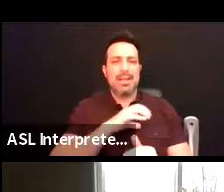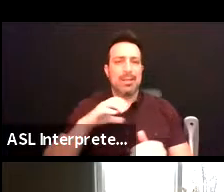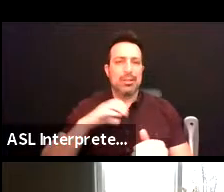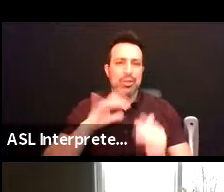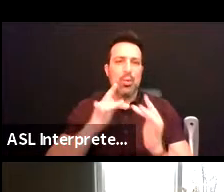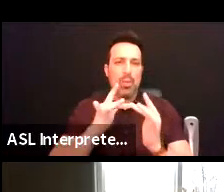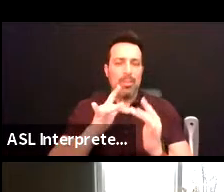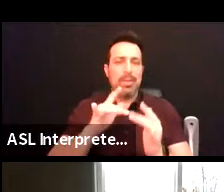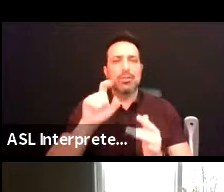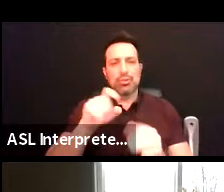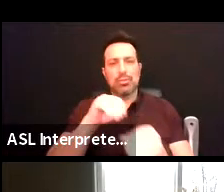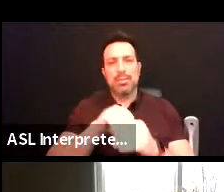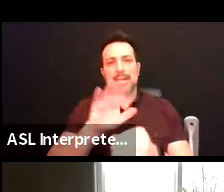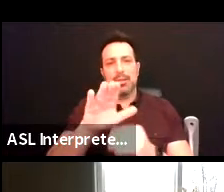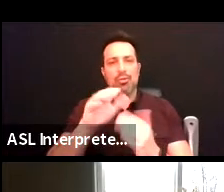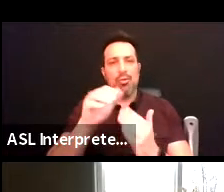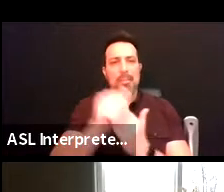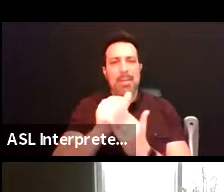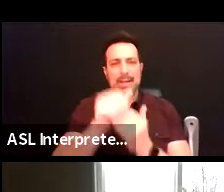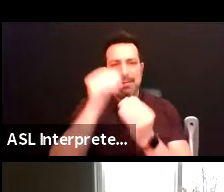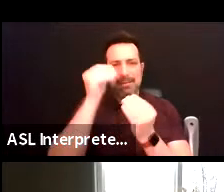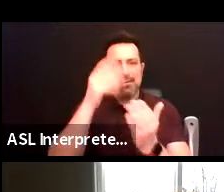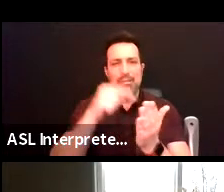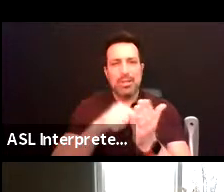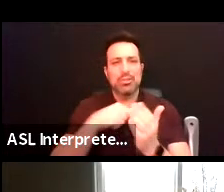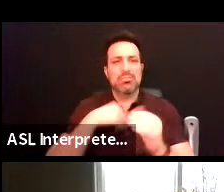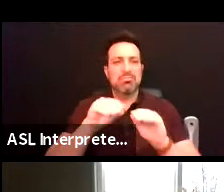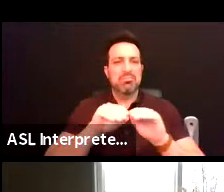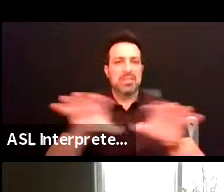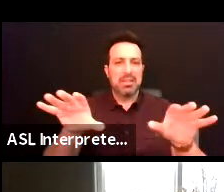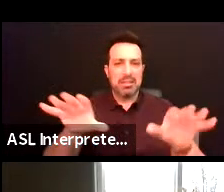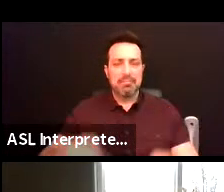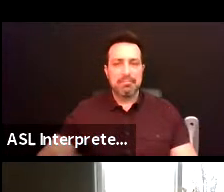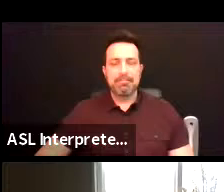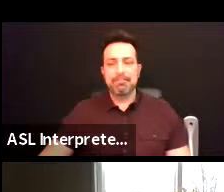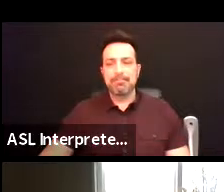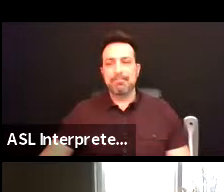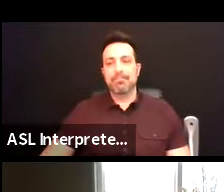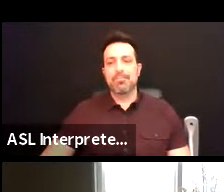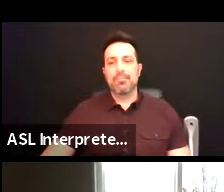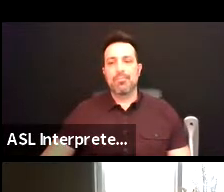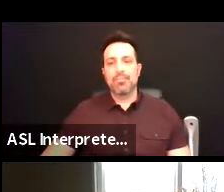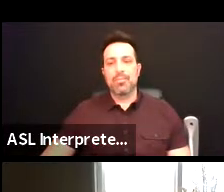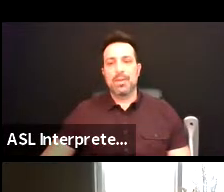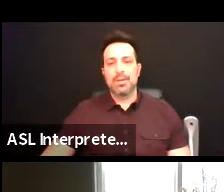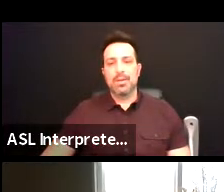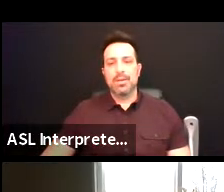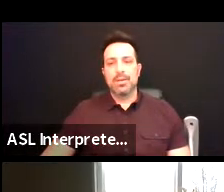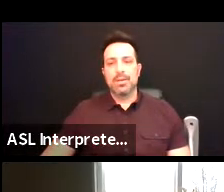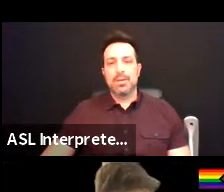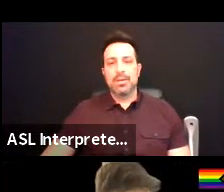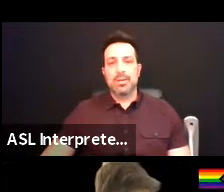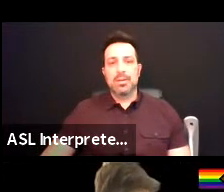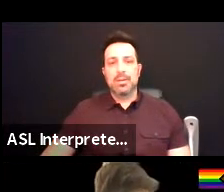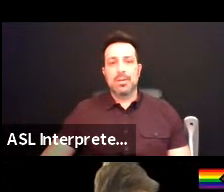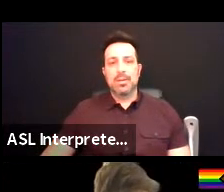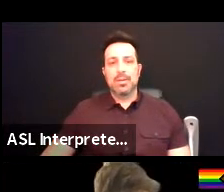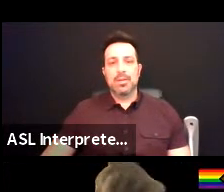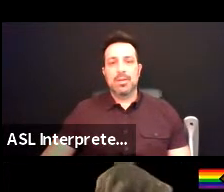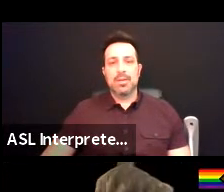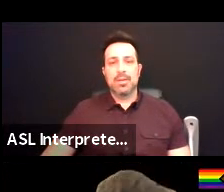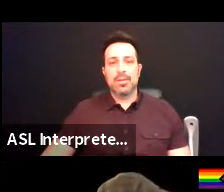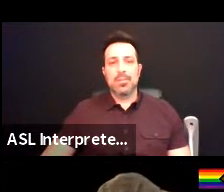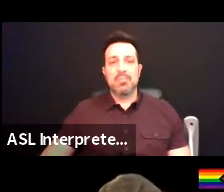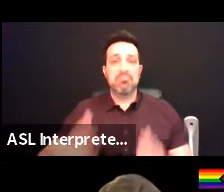should be in the packet of information that we sent out. So with that, I